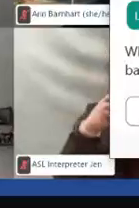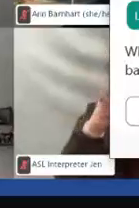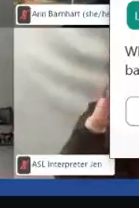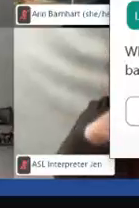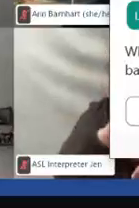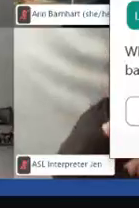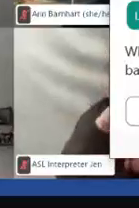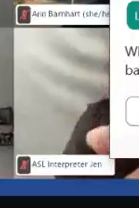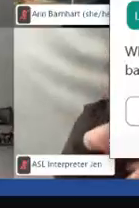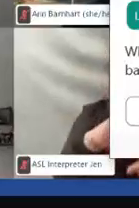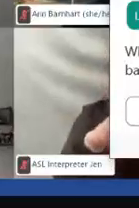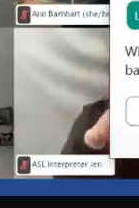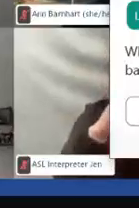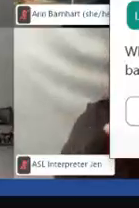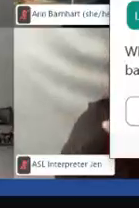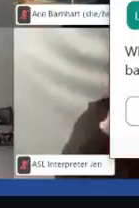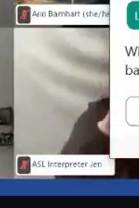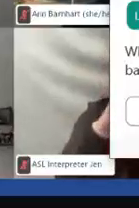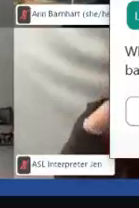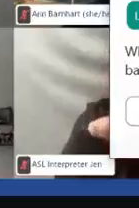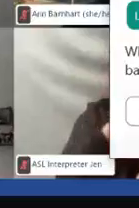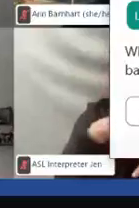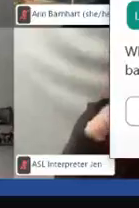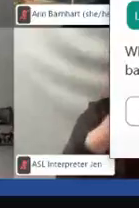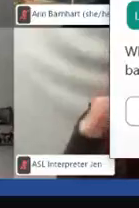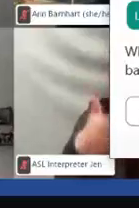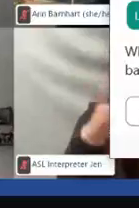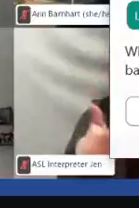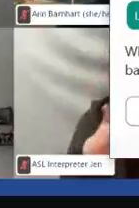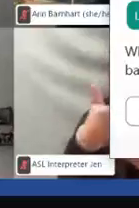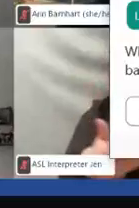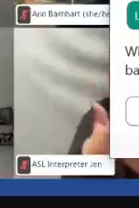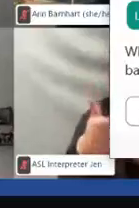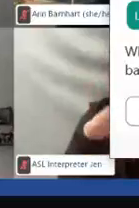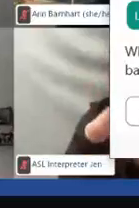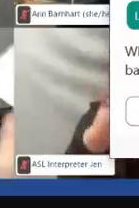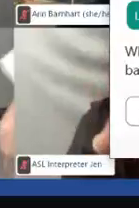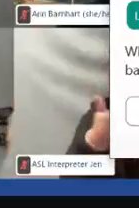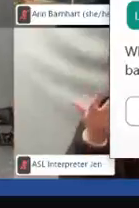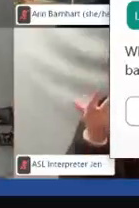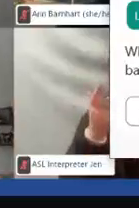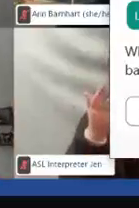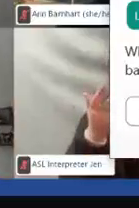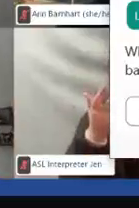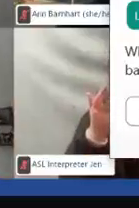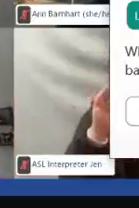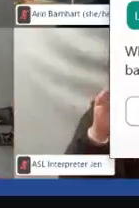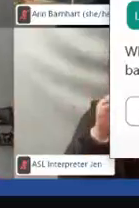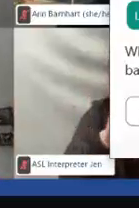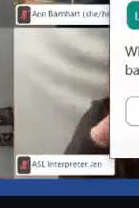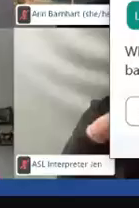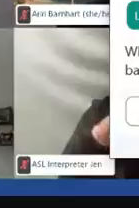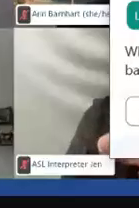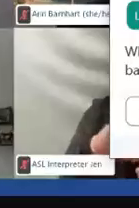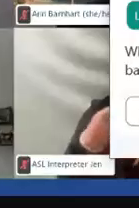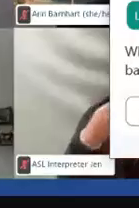or a different, you know, a different report. But it lets us kind of speed through this process and make it, I think, more efficient